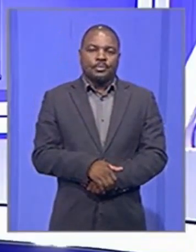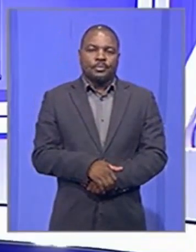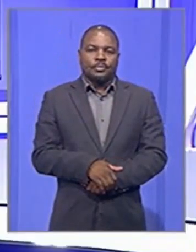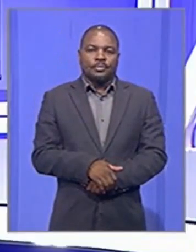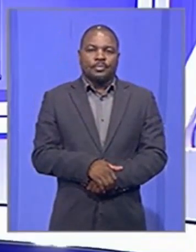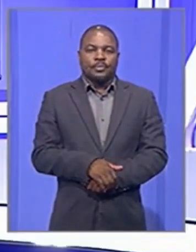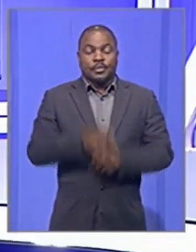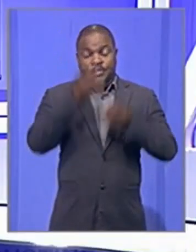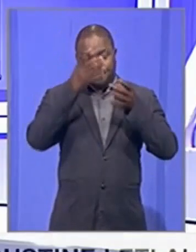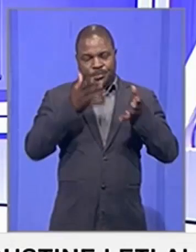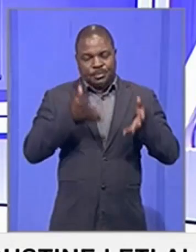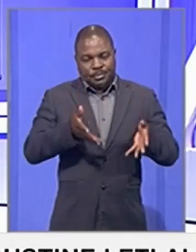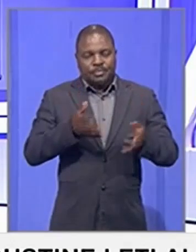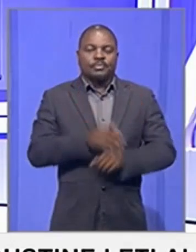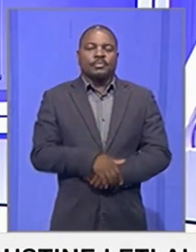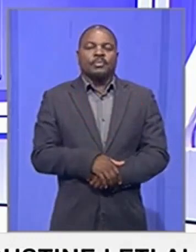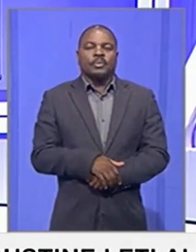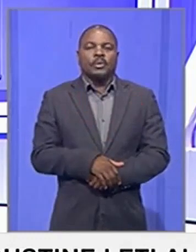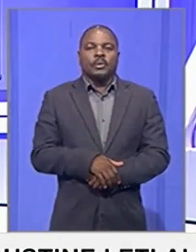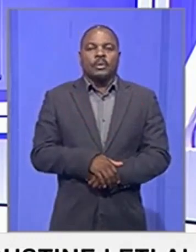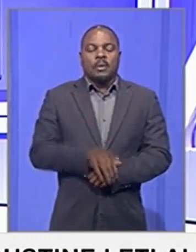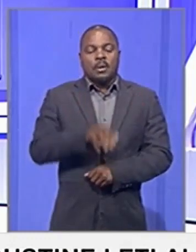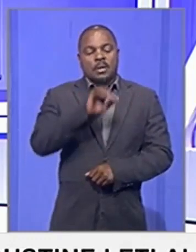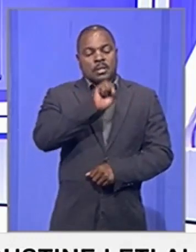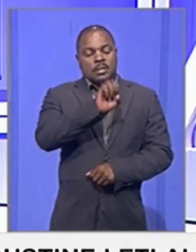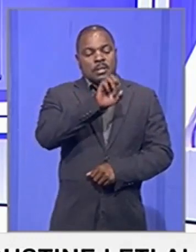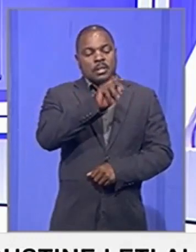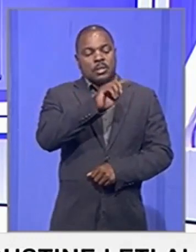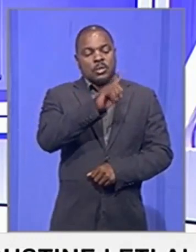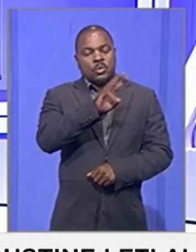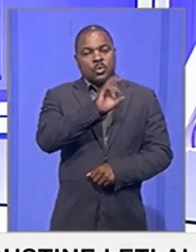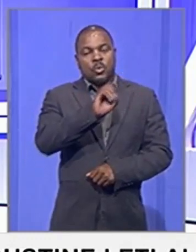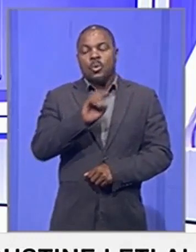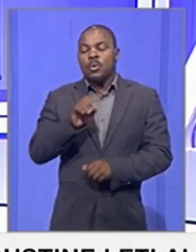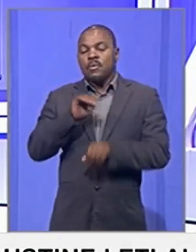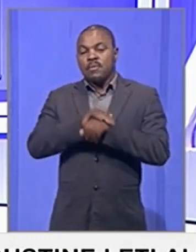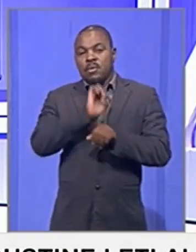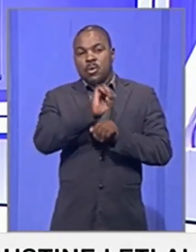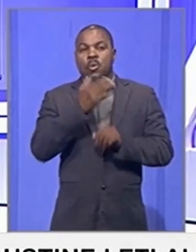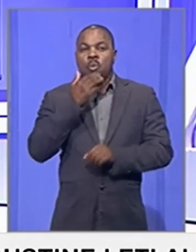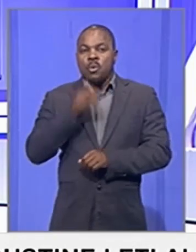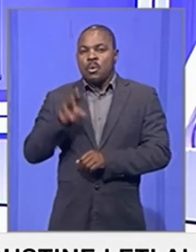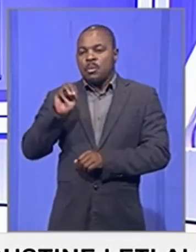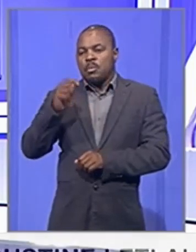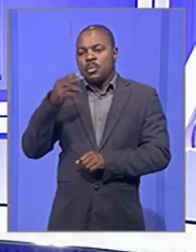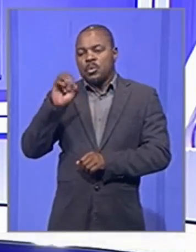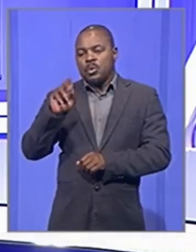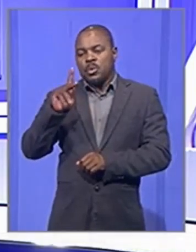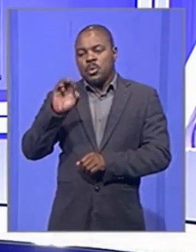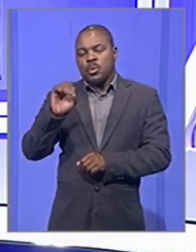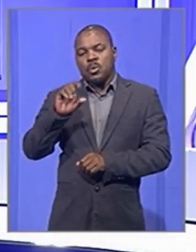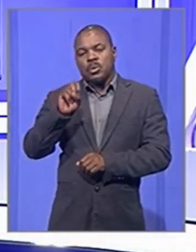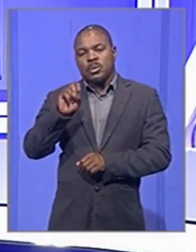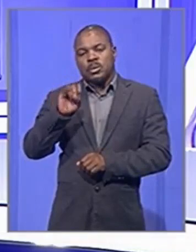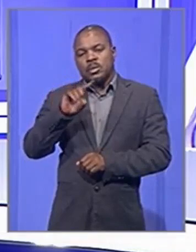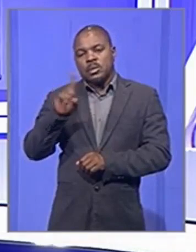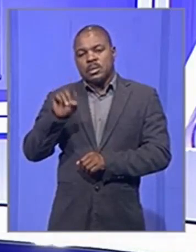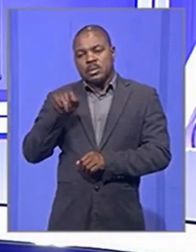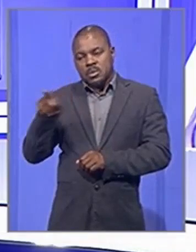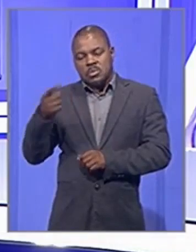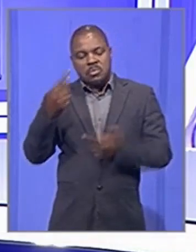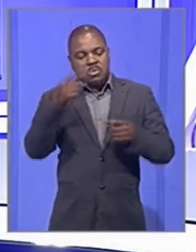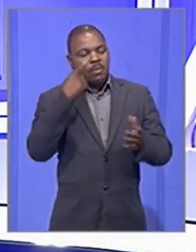Tla re diale. Tsala ya ga Senzo Meyiwa Mthokozisi Thwala o tlhotsa rebola bosupi mo tshekong ya polao ya ga Meyiwa.